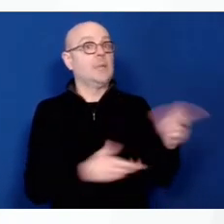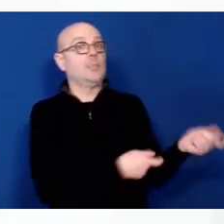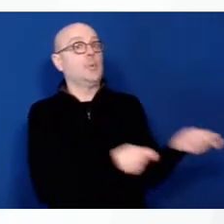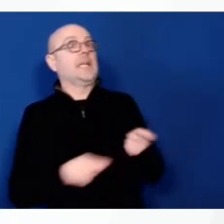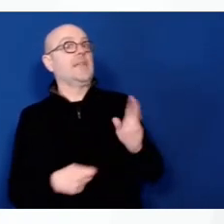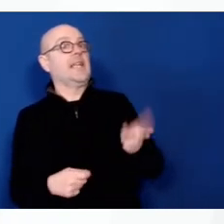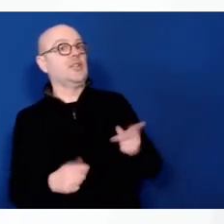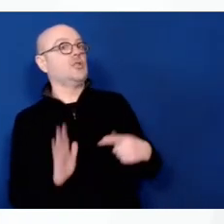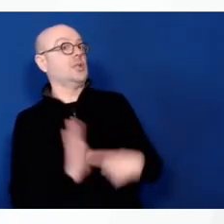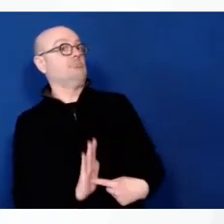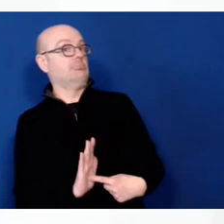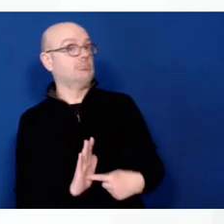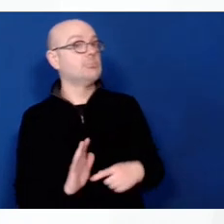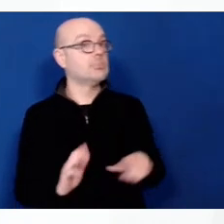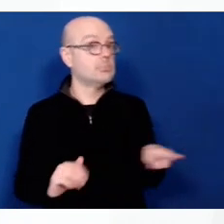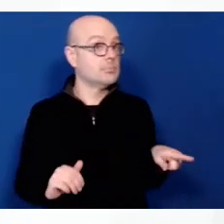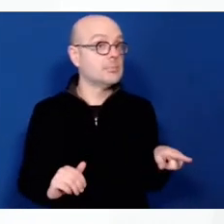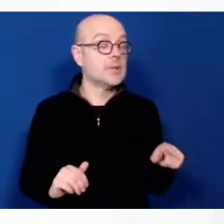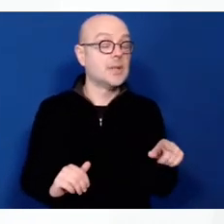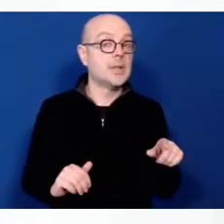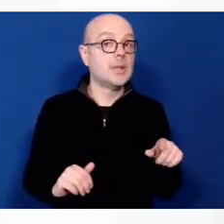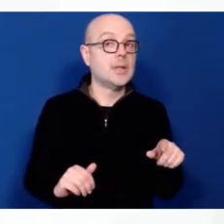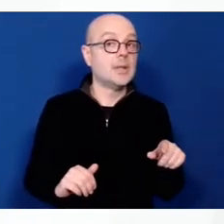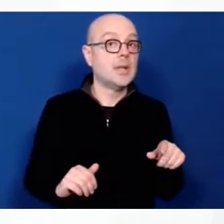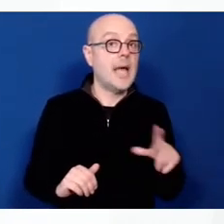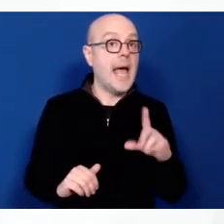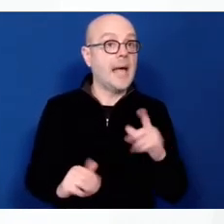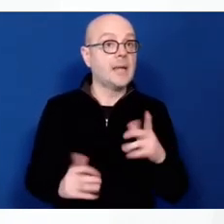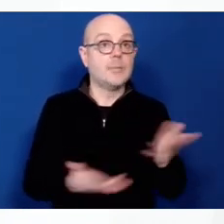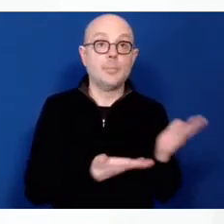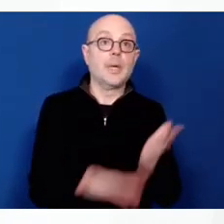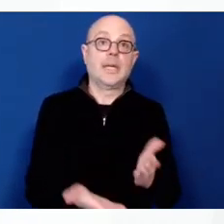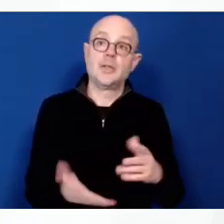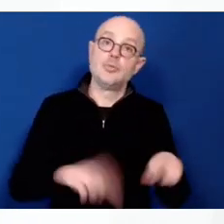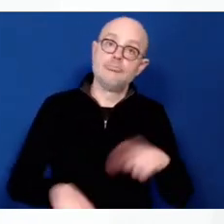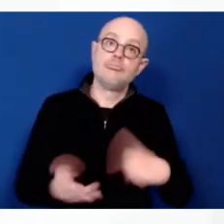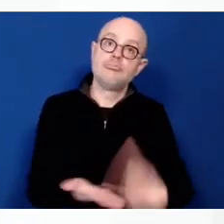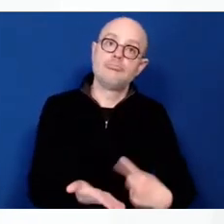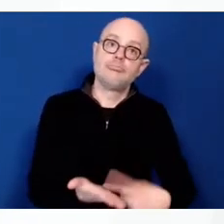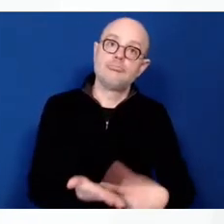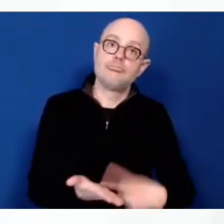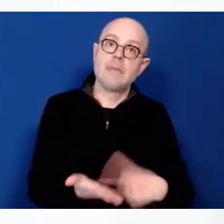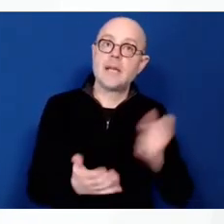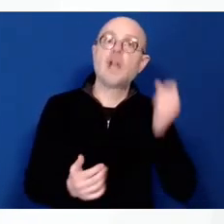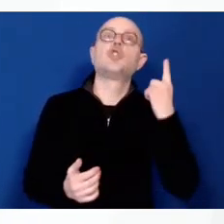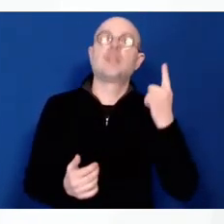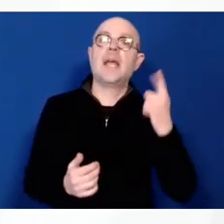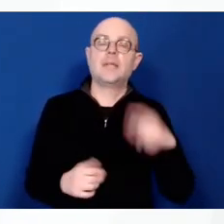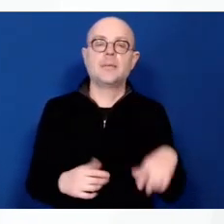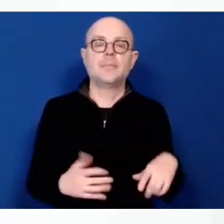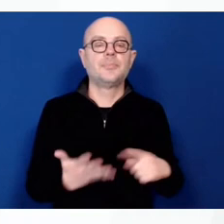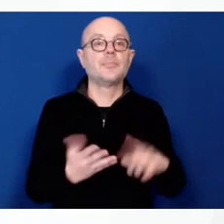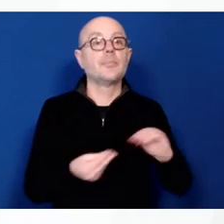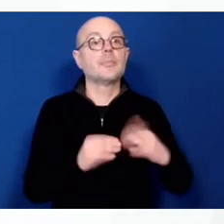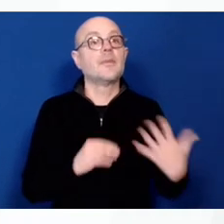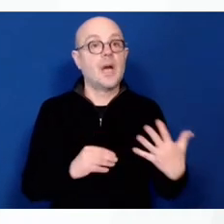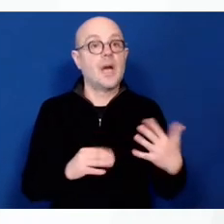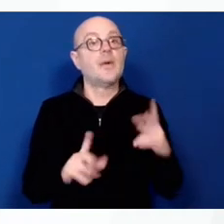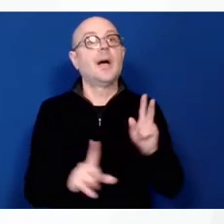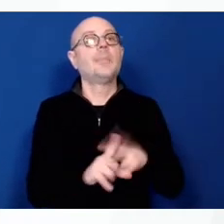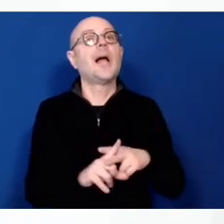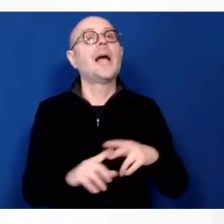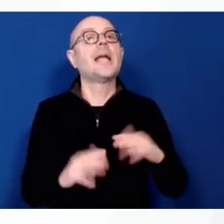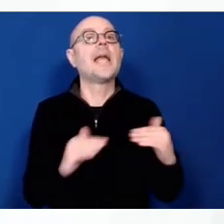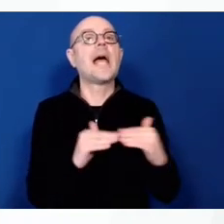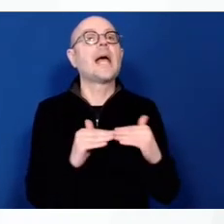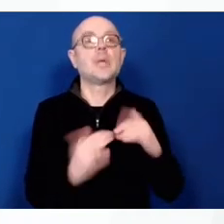communities within which our campuses are located. And 5, apply an equity lens to all aspects of